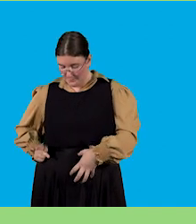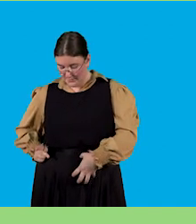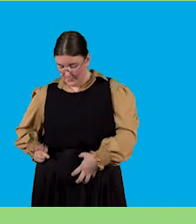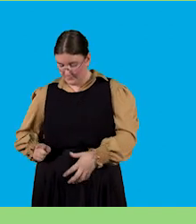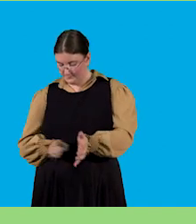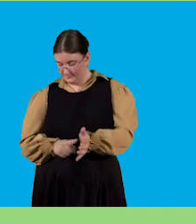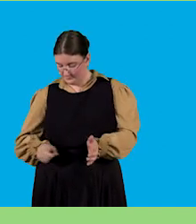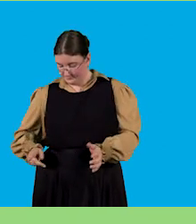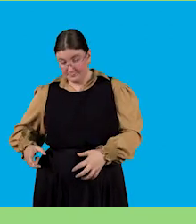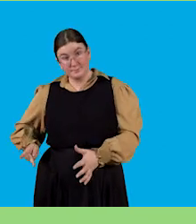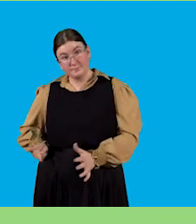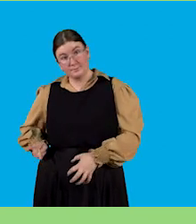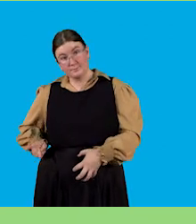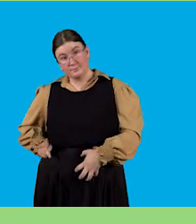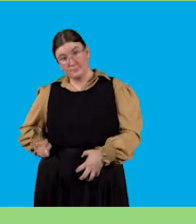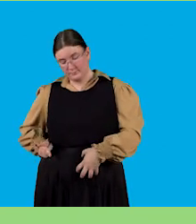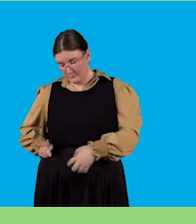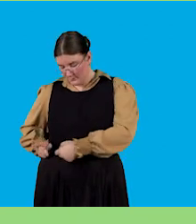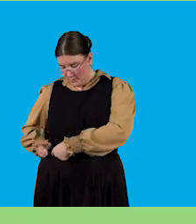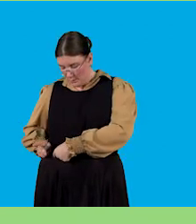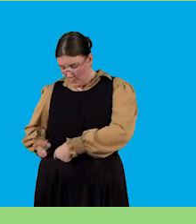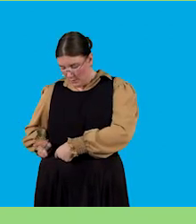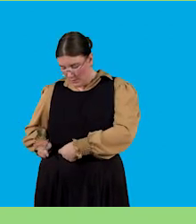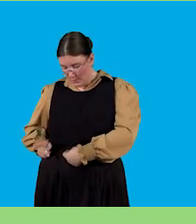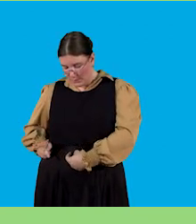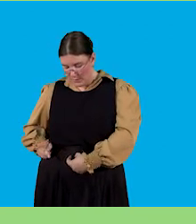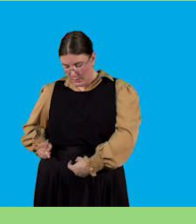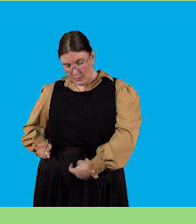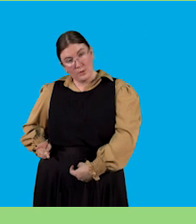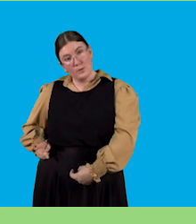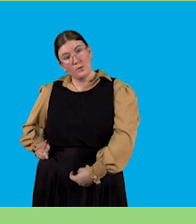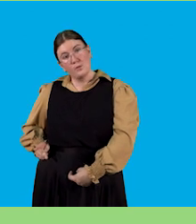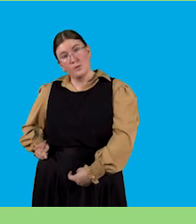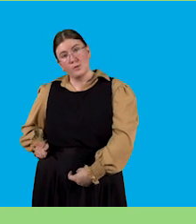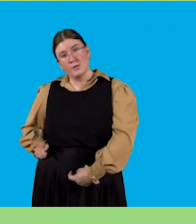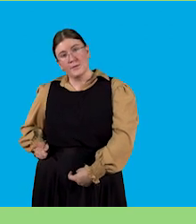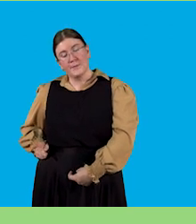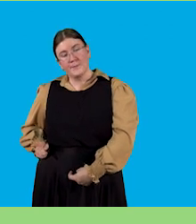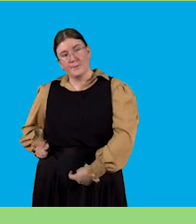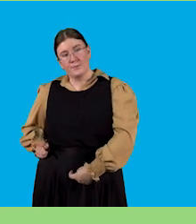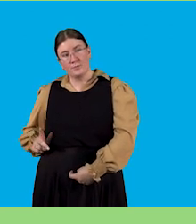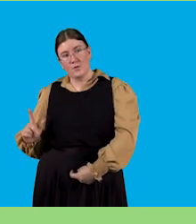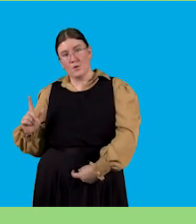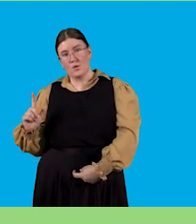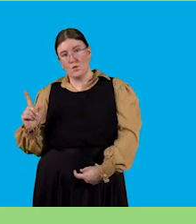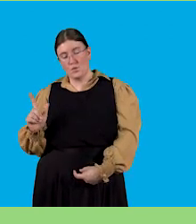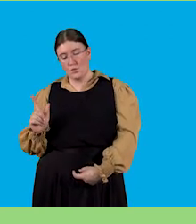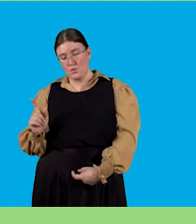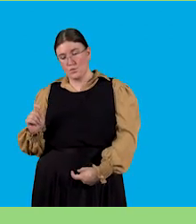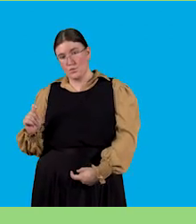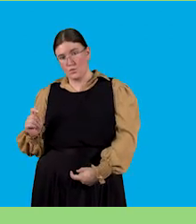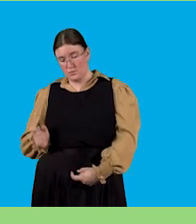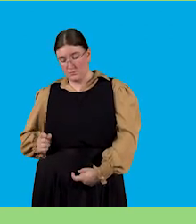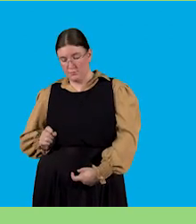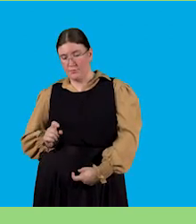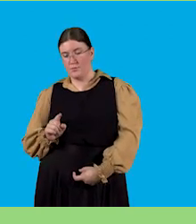kidneys to the bladder. As you can see, they are tube-like structures leading from